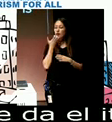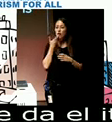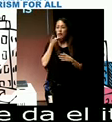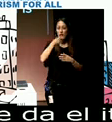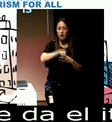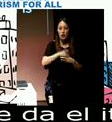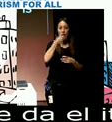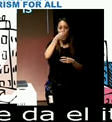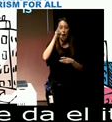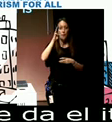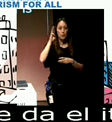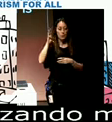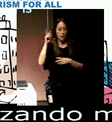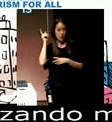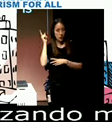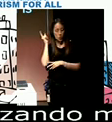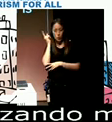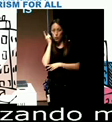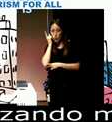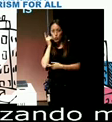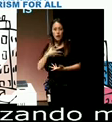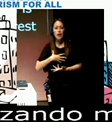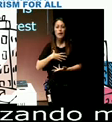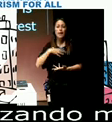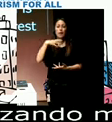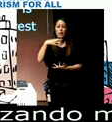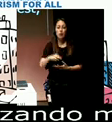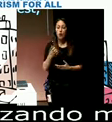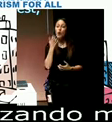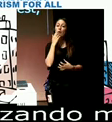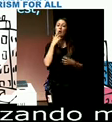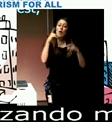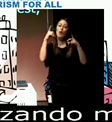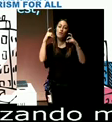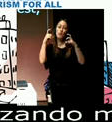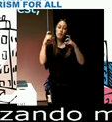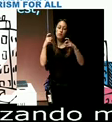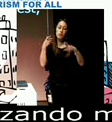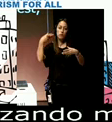of interest, I can add a photography.